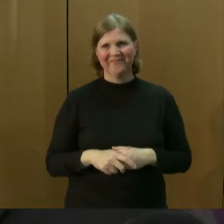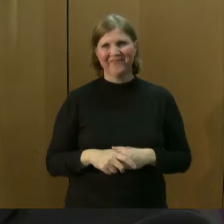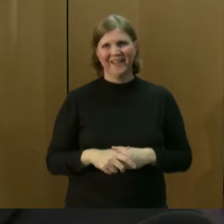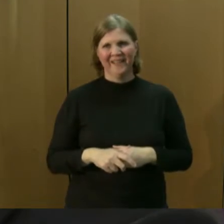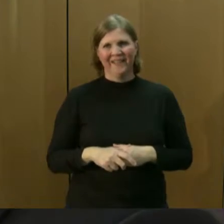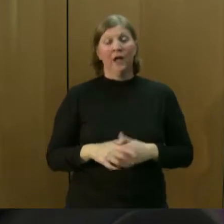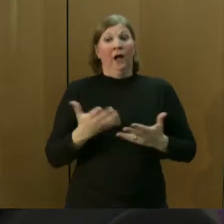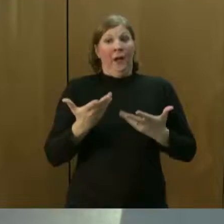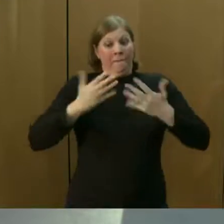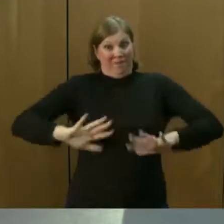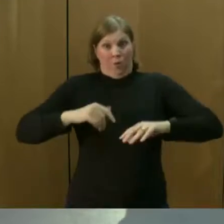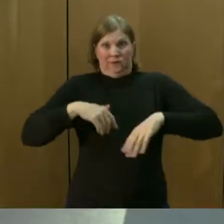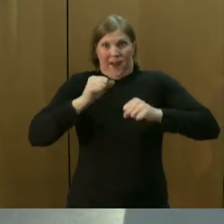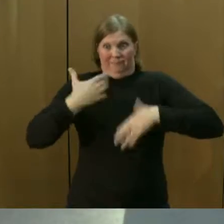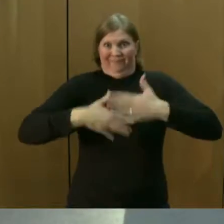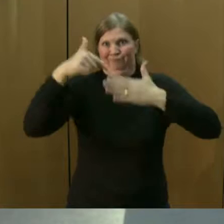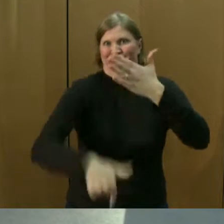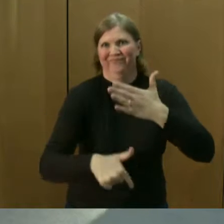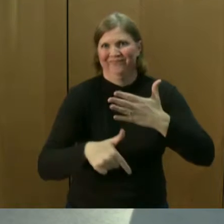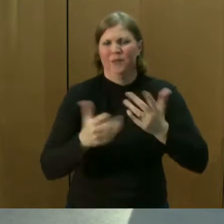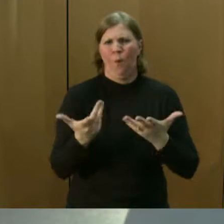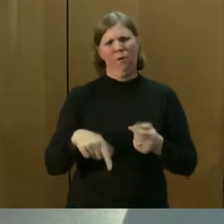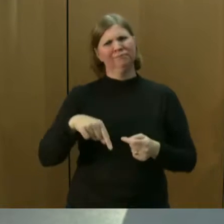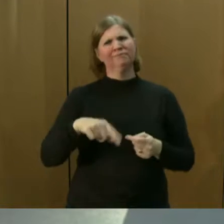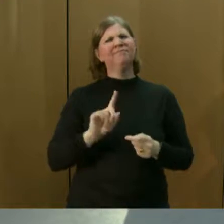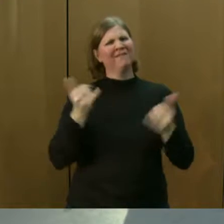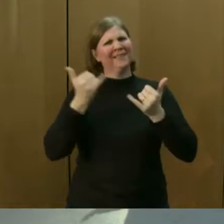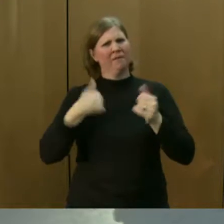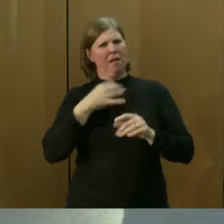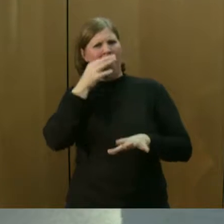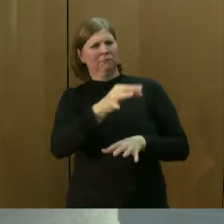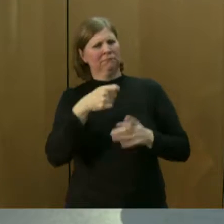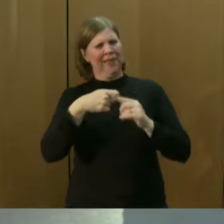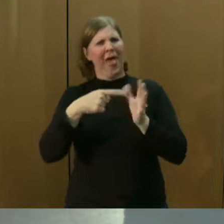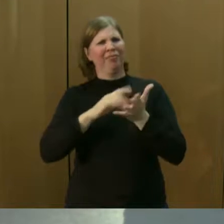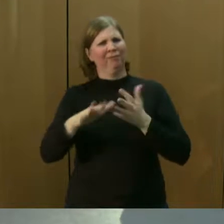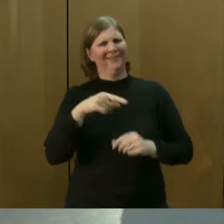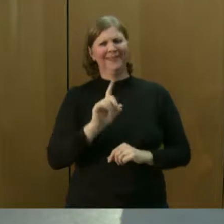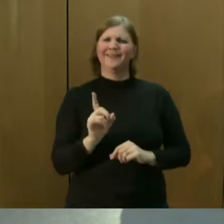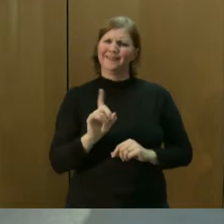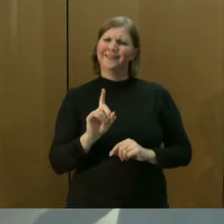to ask Kath if you would mind talking about the history of the festival very briefly and